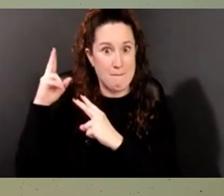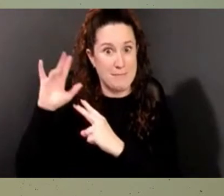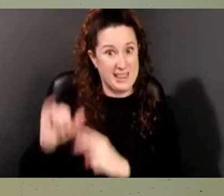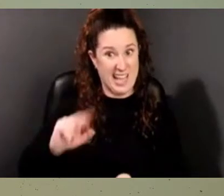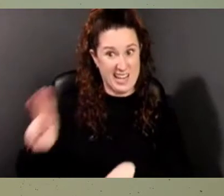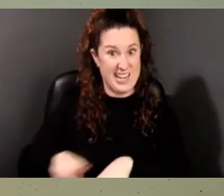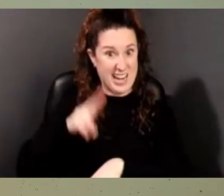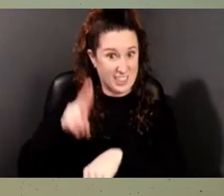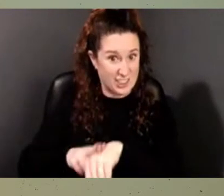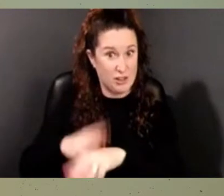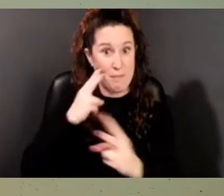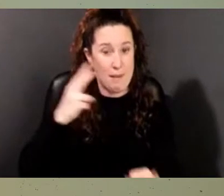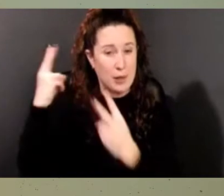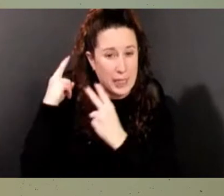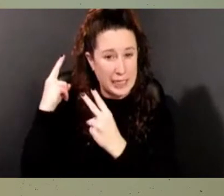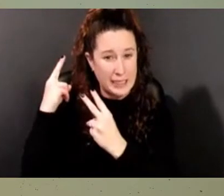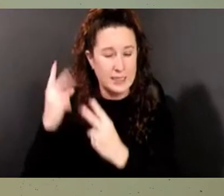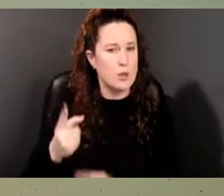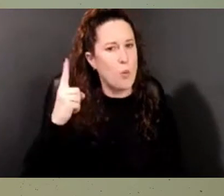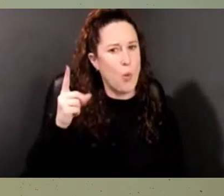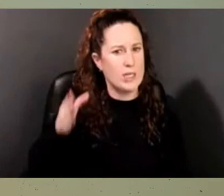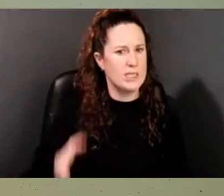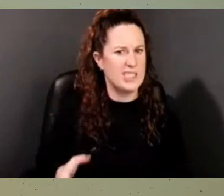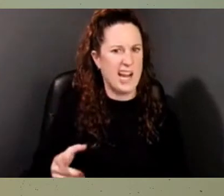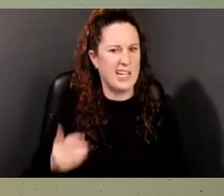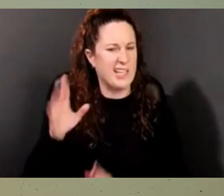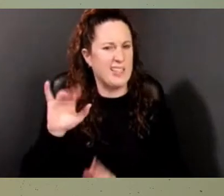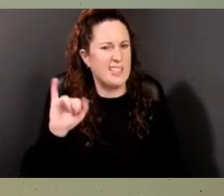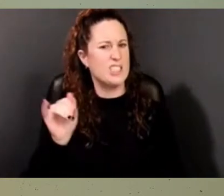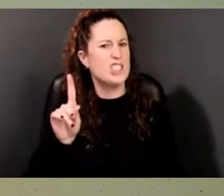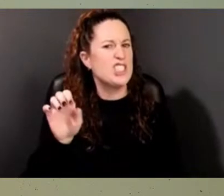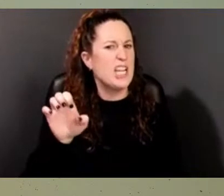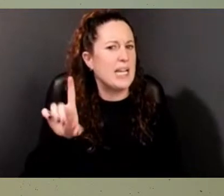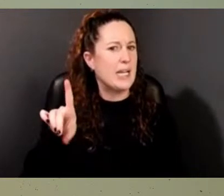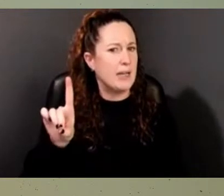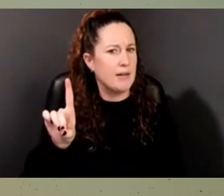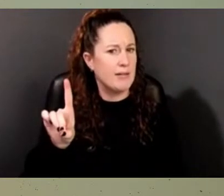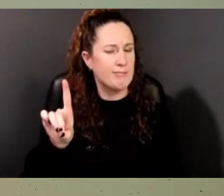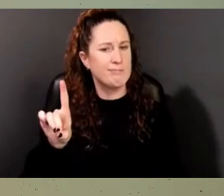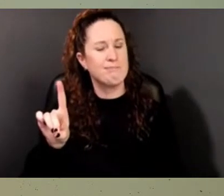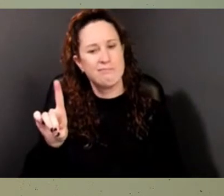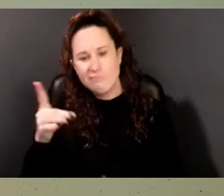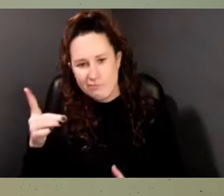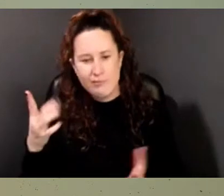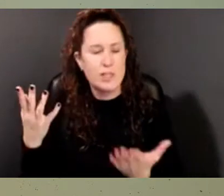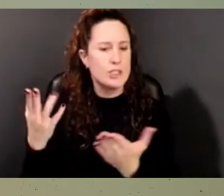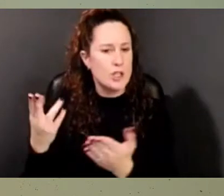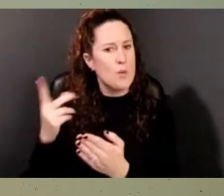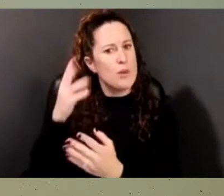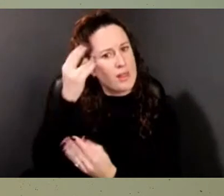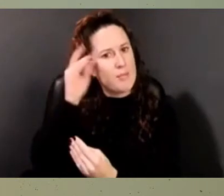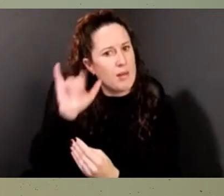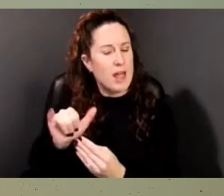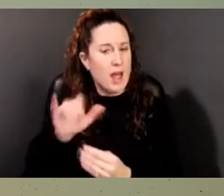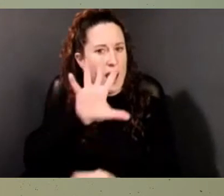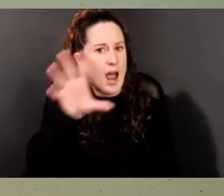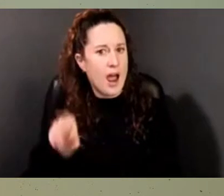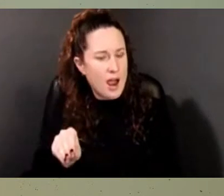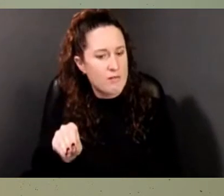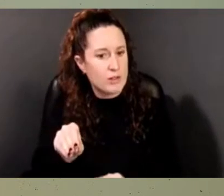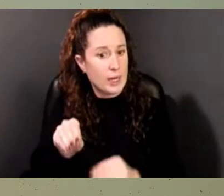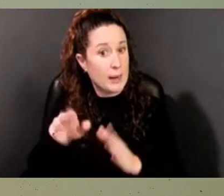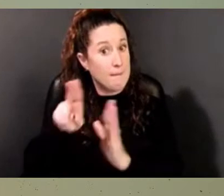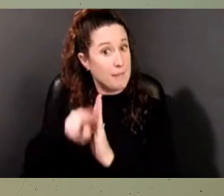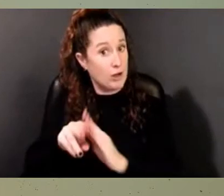one-sided, right? So we can now use this African burial ground to look at origins